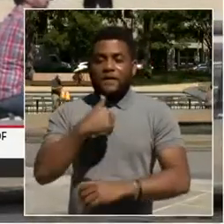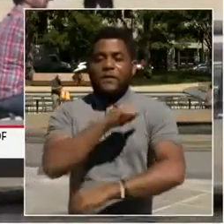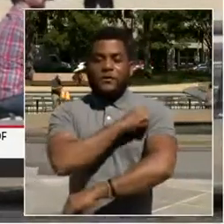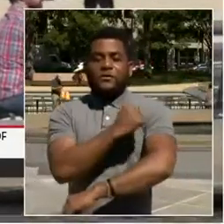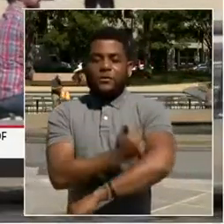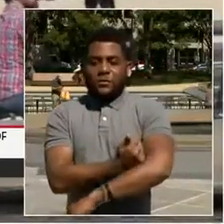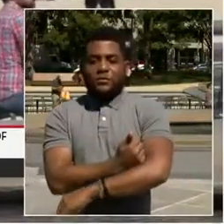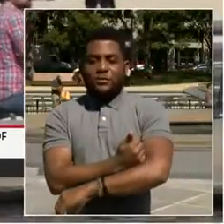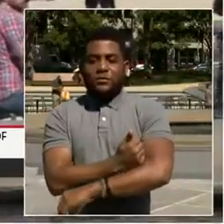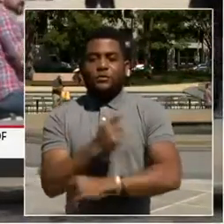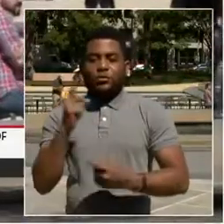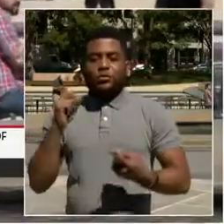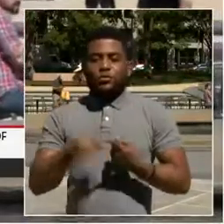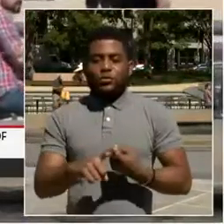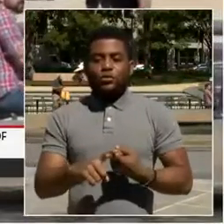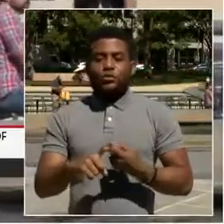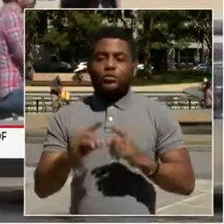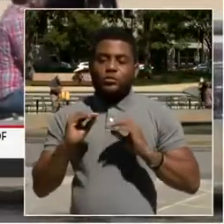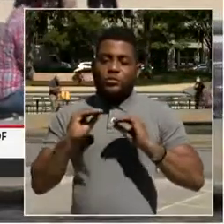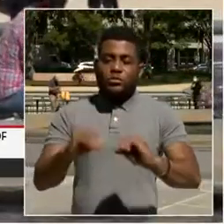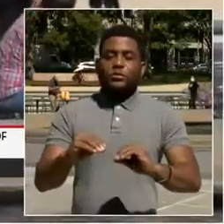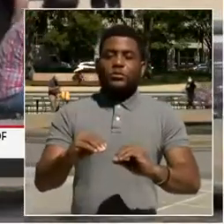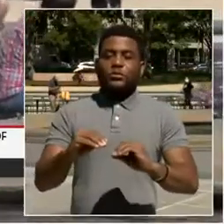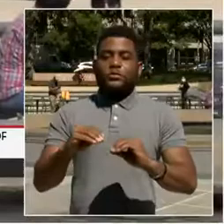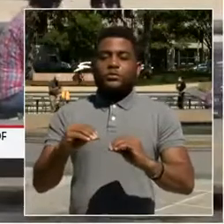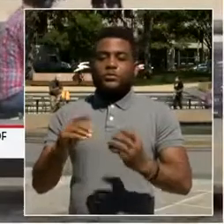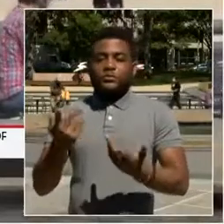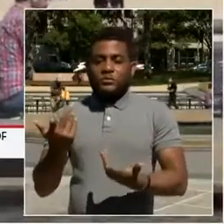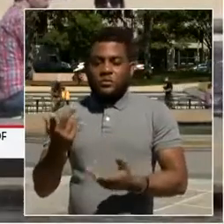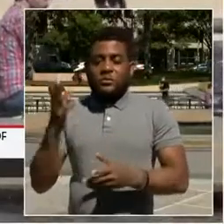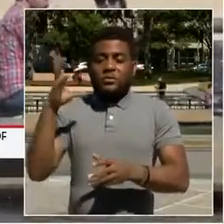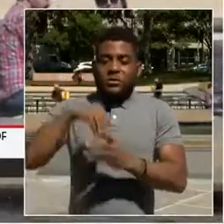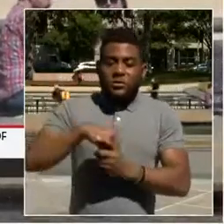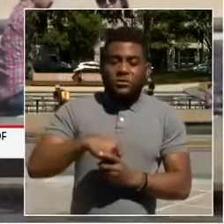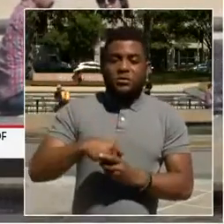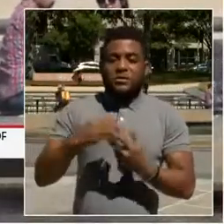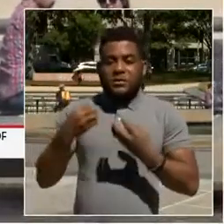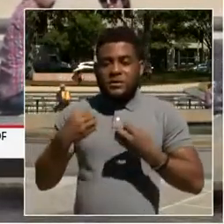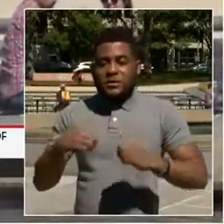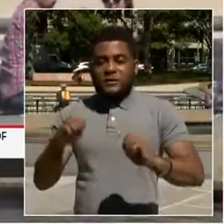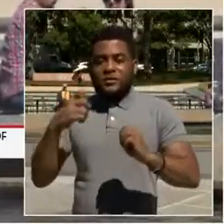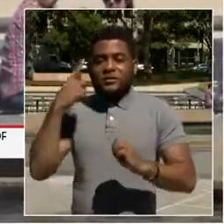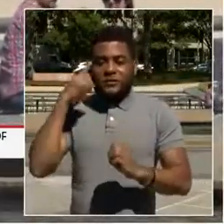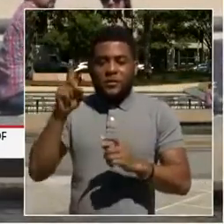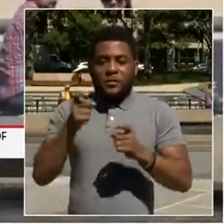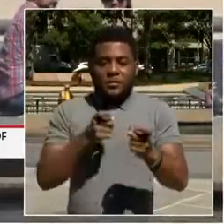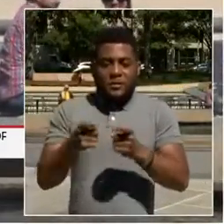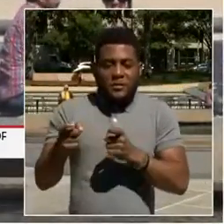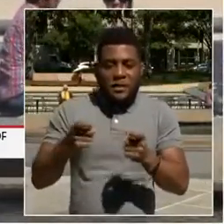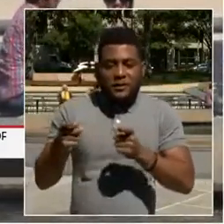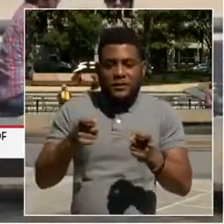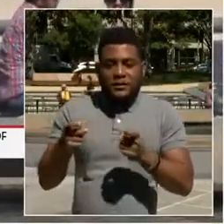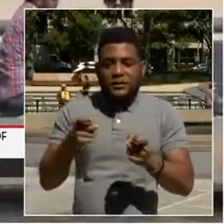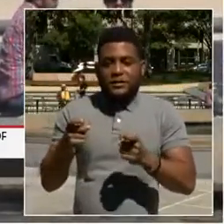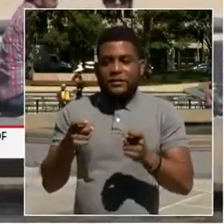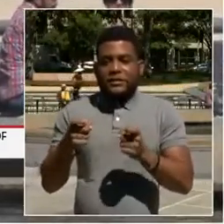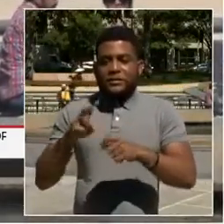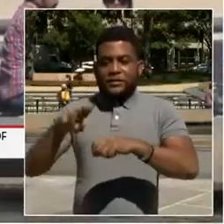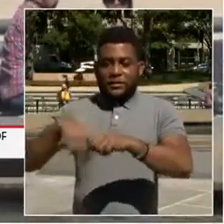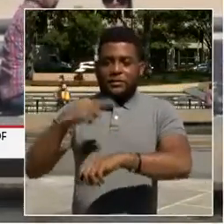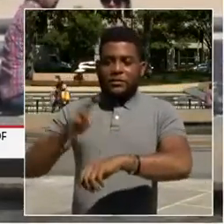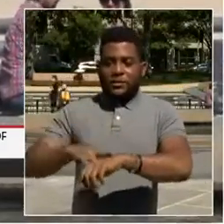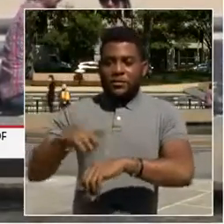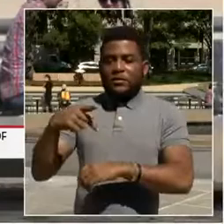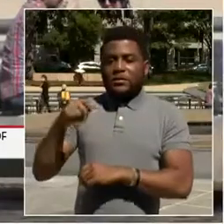to enter into cooperative management agreements to rehabilitate, manage, and operate National Park